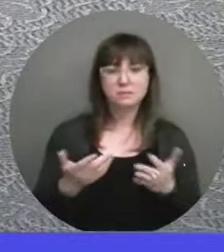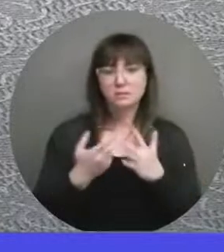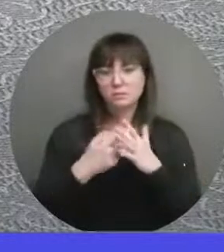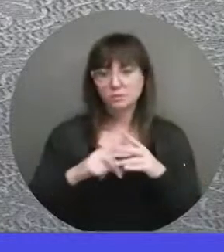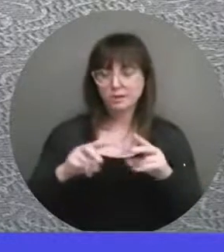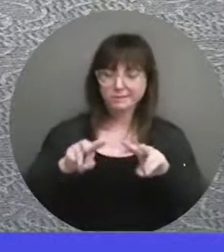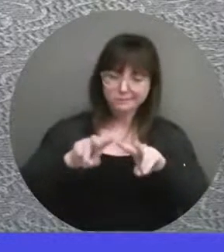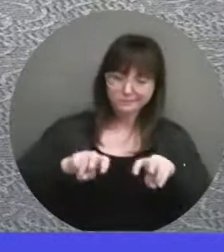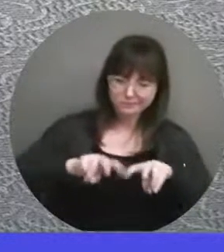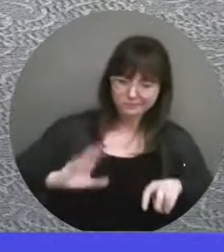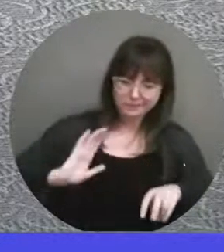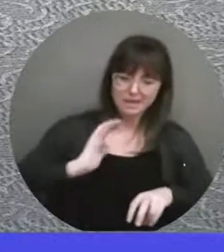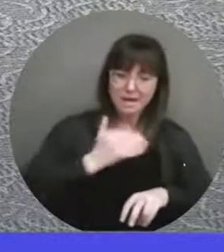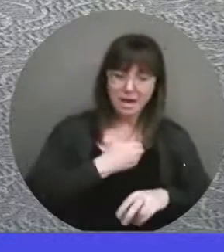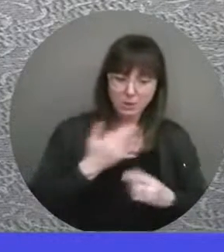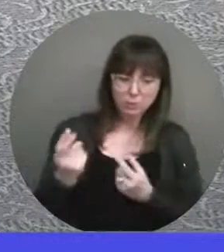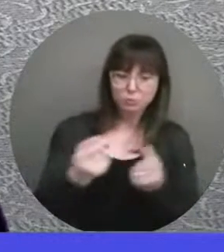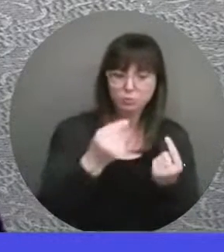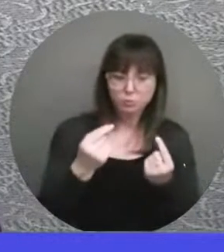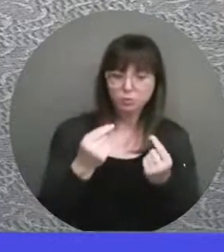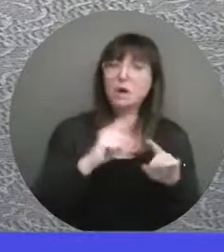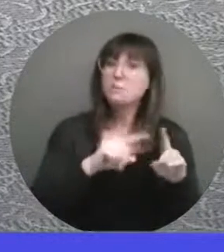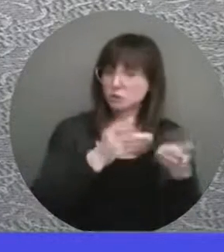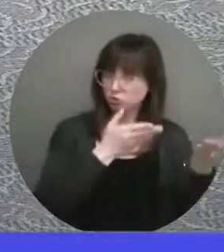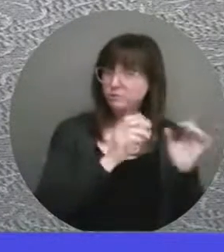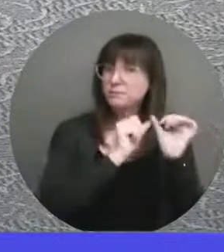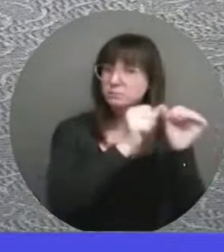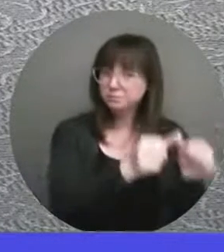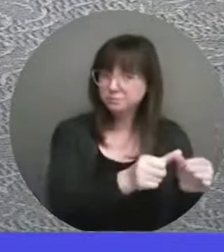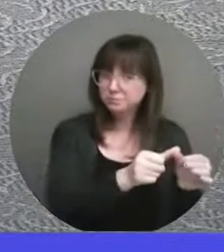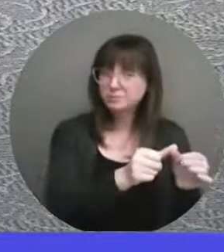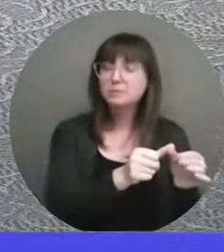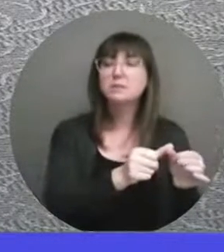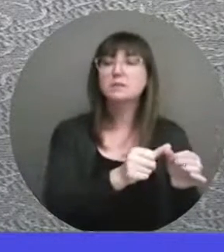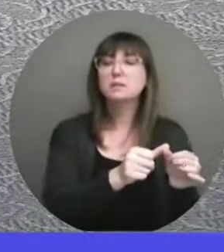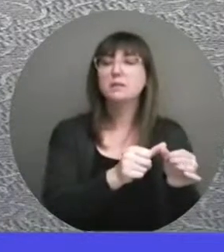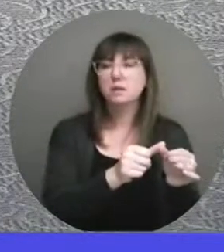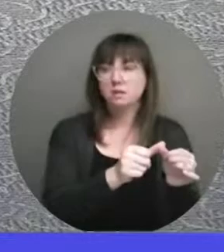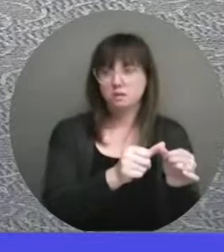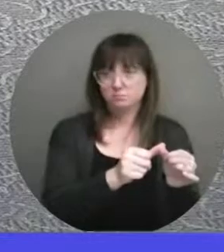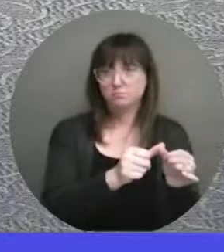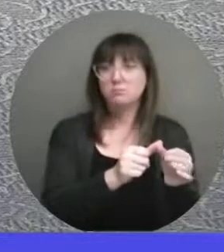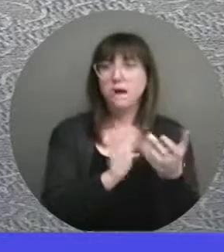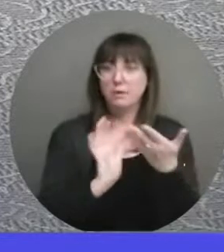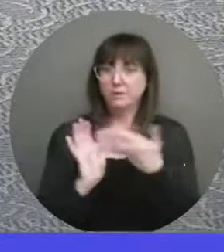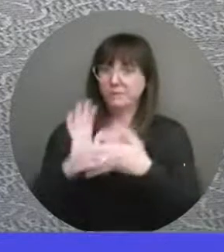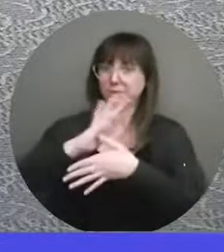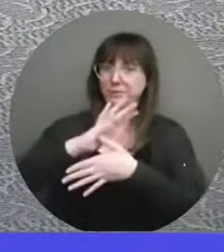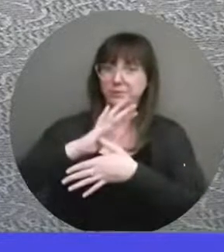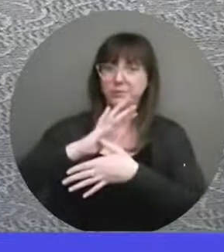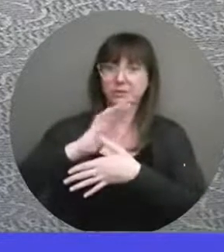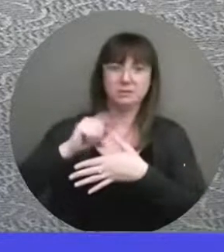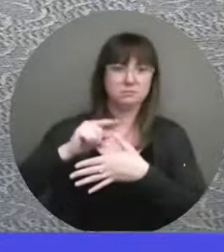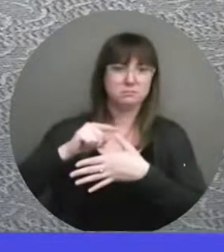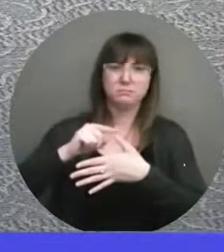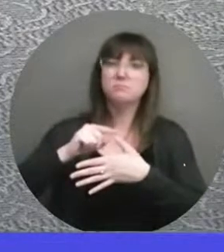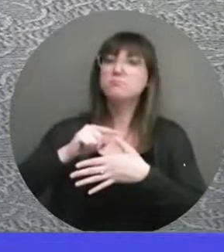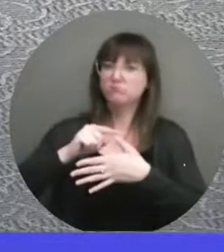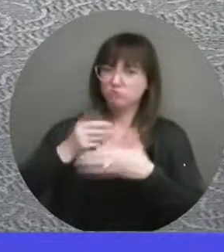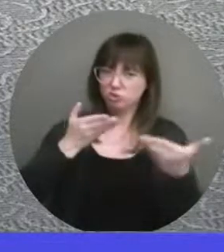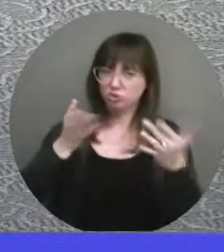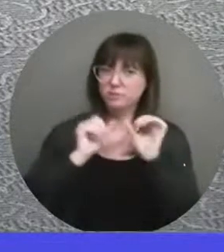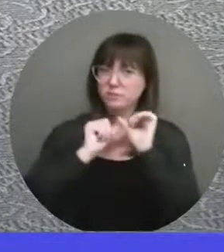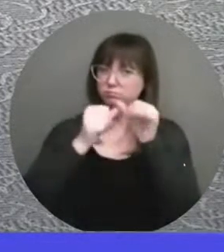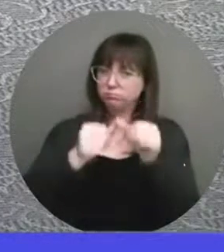steam without impacting services. The last thing we prioritized as the top priority was not to reduce our services. So obviously we're going to look